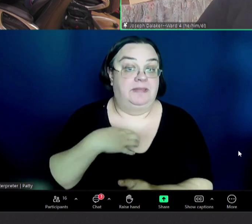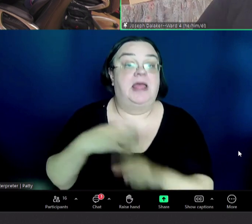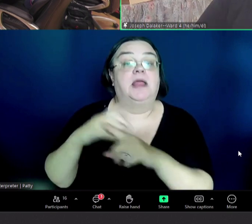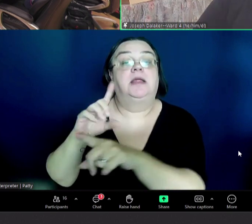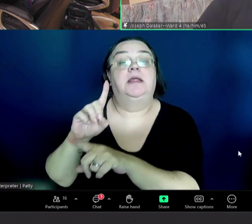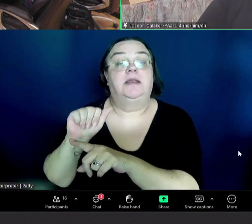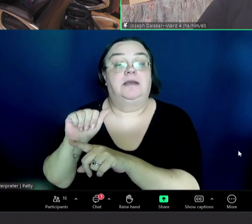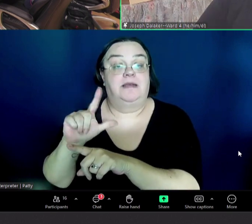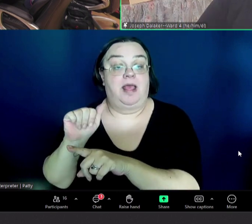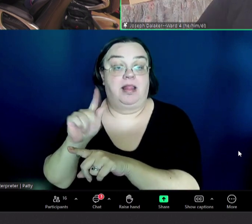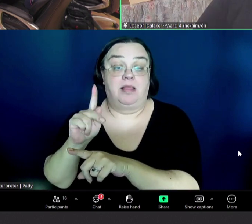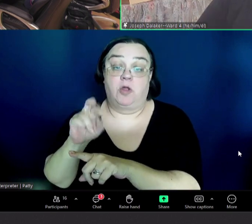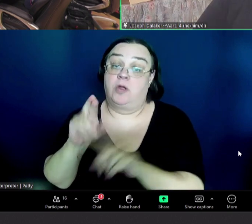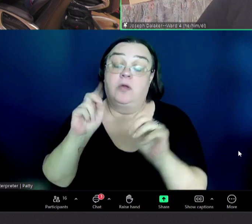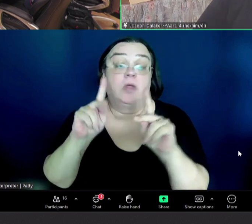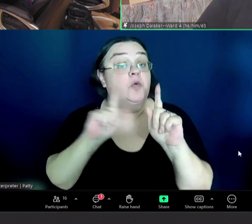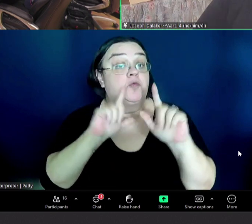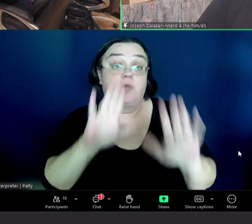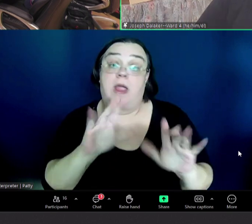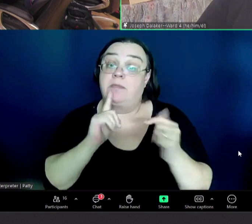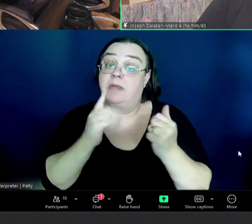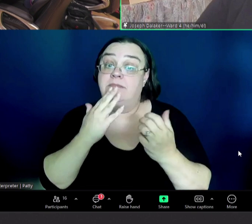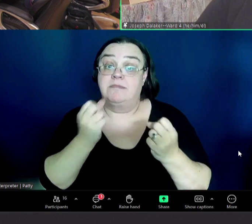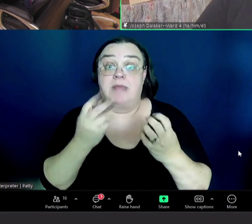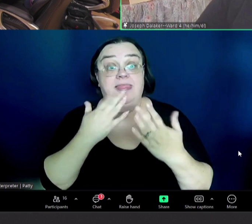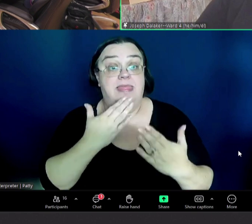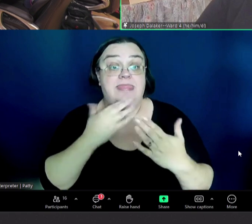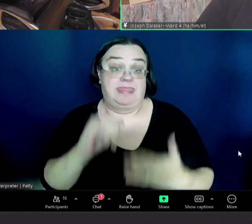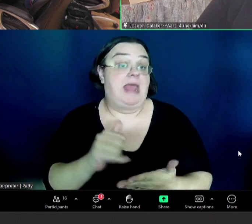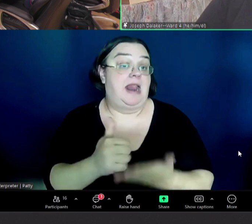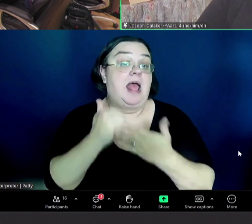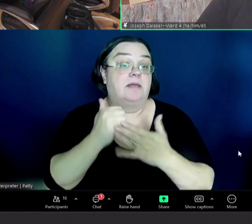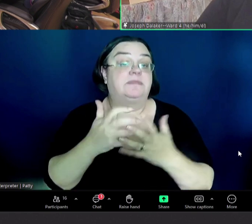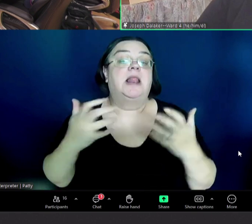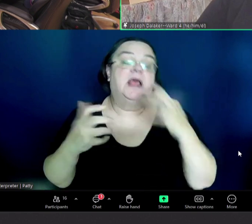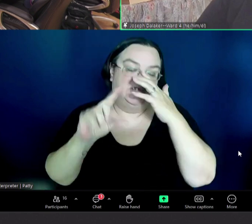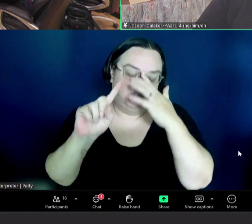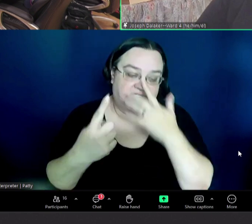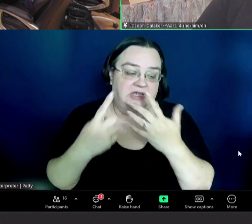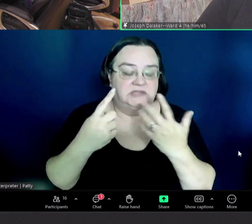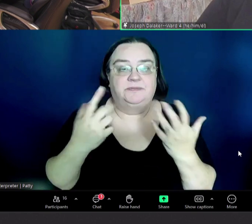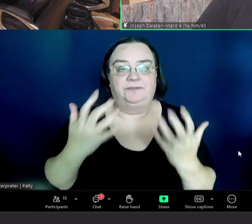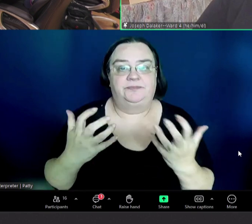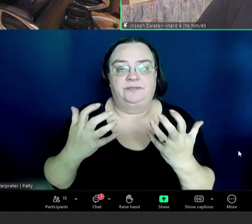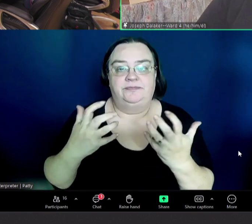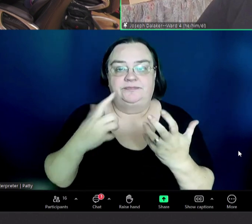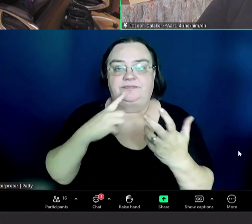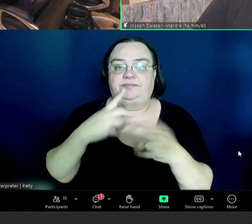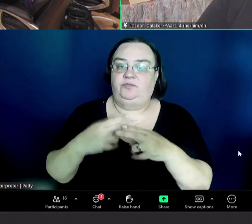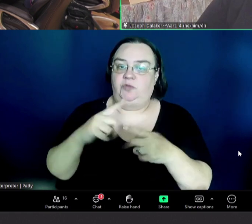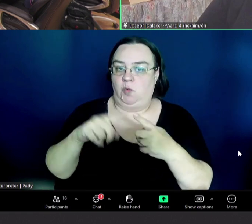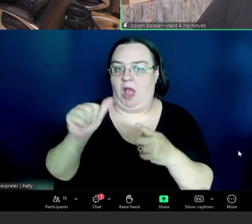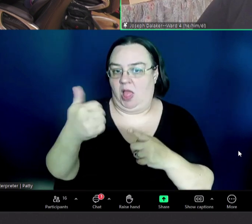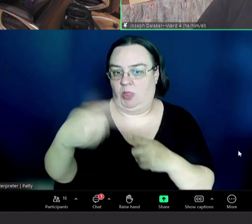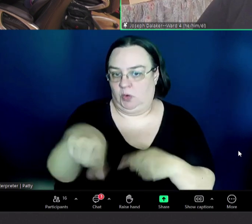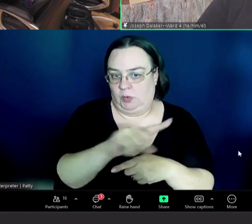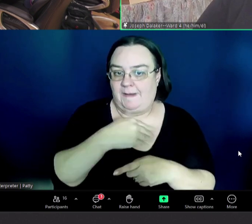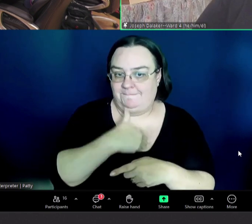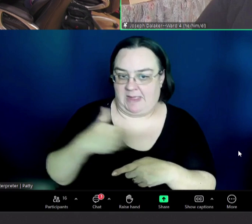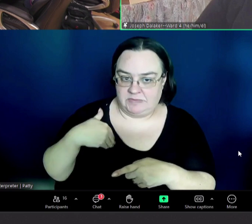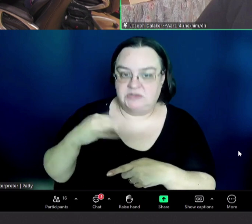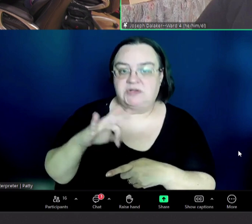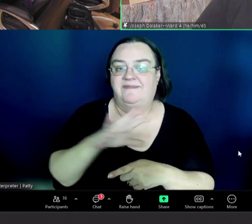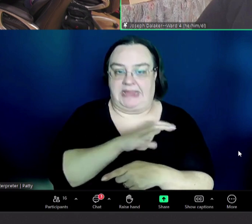so much. That was very helpful. Just a word to my fellow council members and to Madam